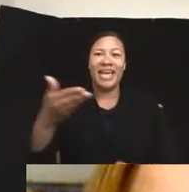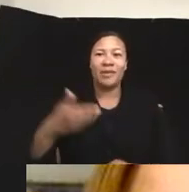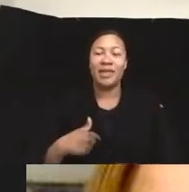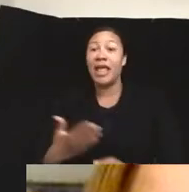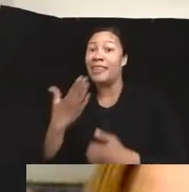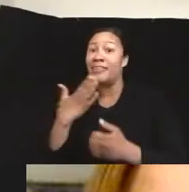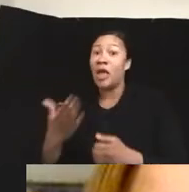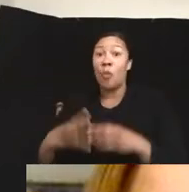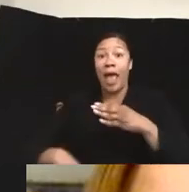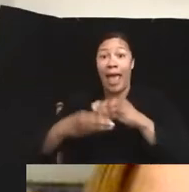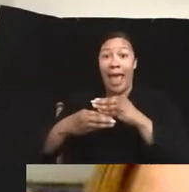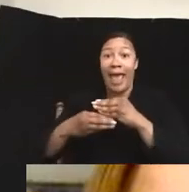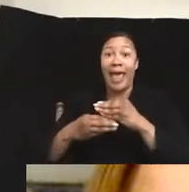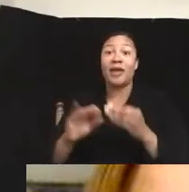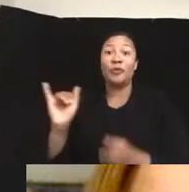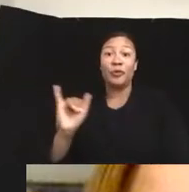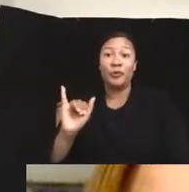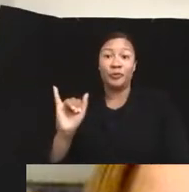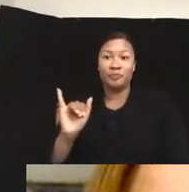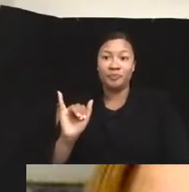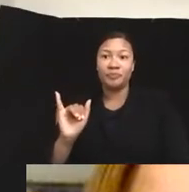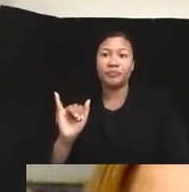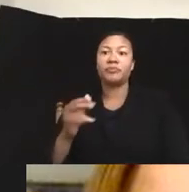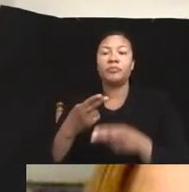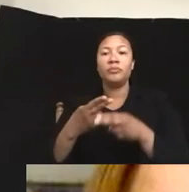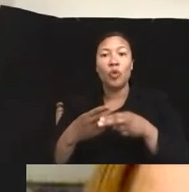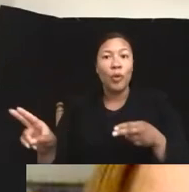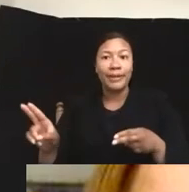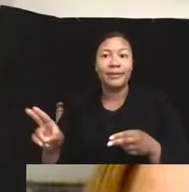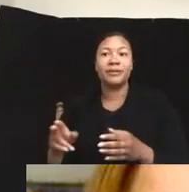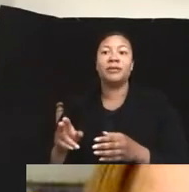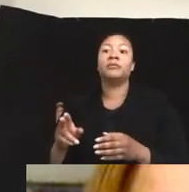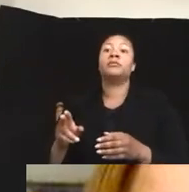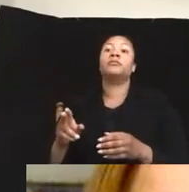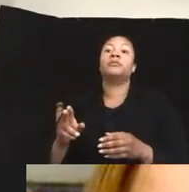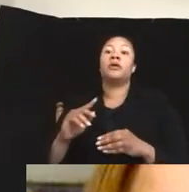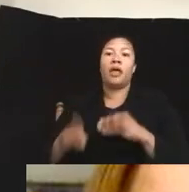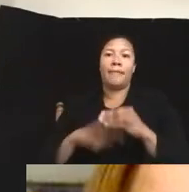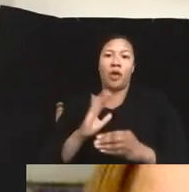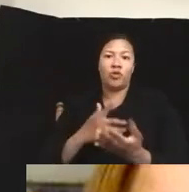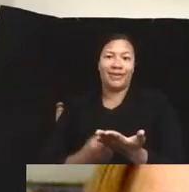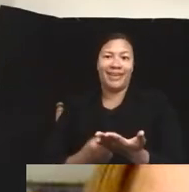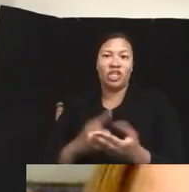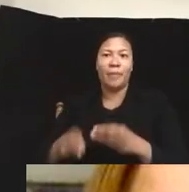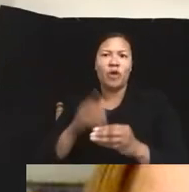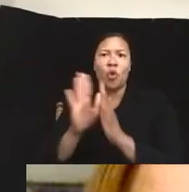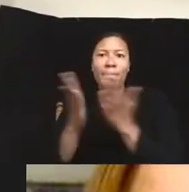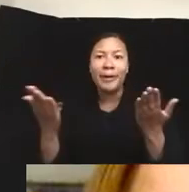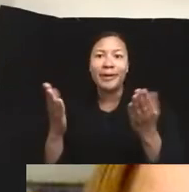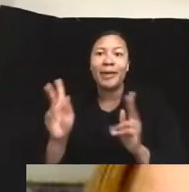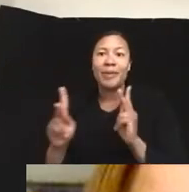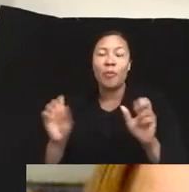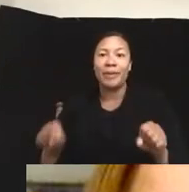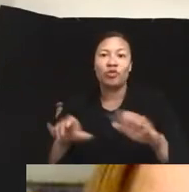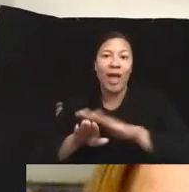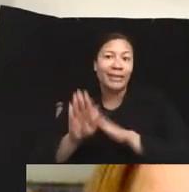can also intervene very quickly to our discussion about your book and access. So through